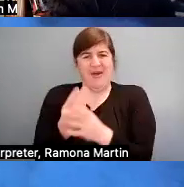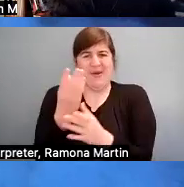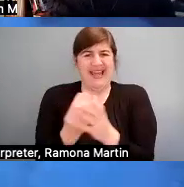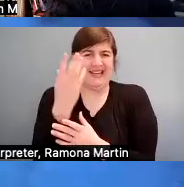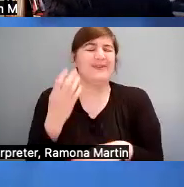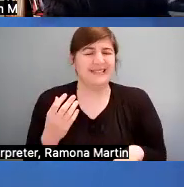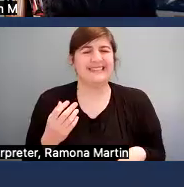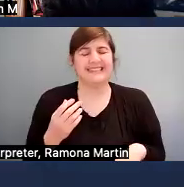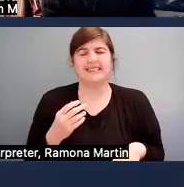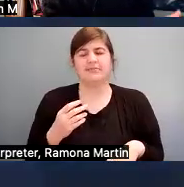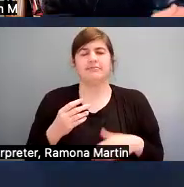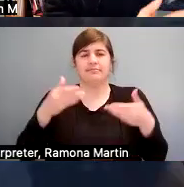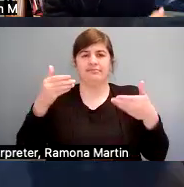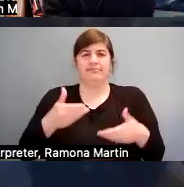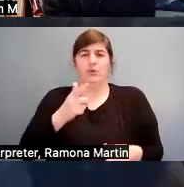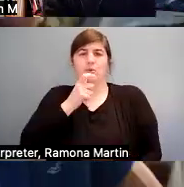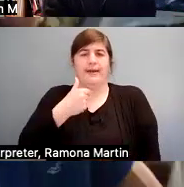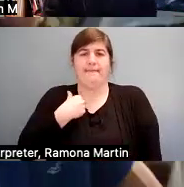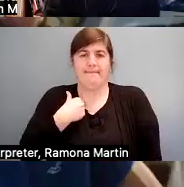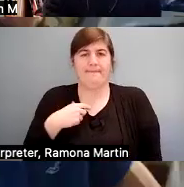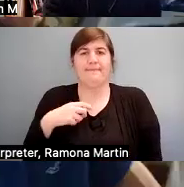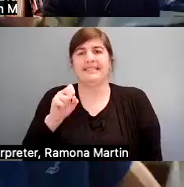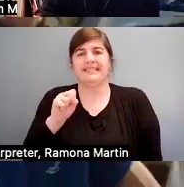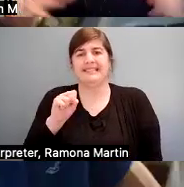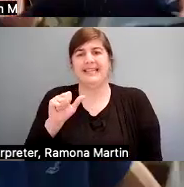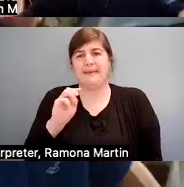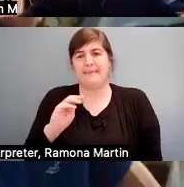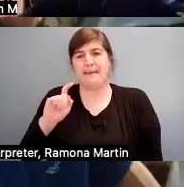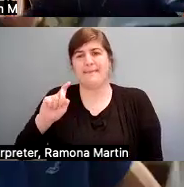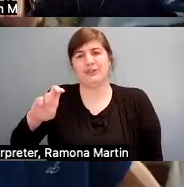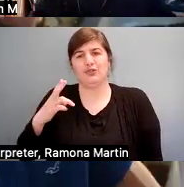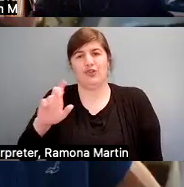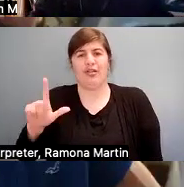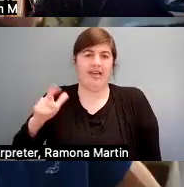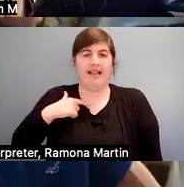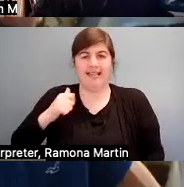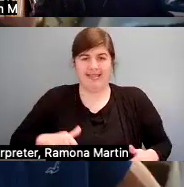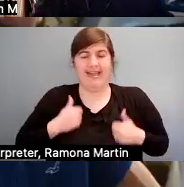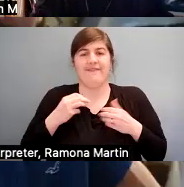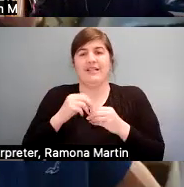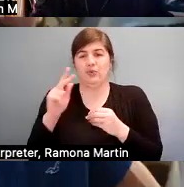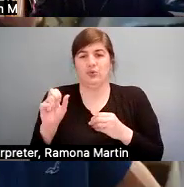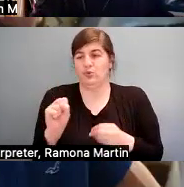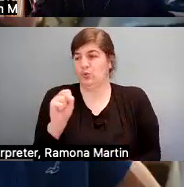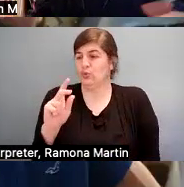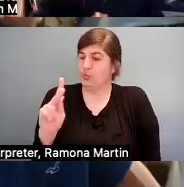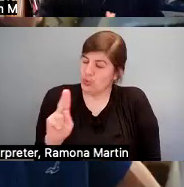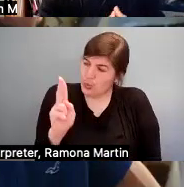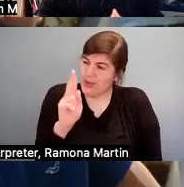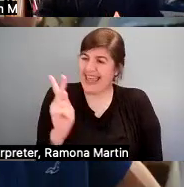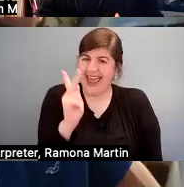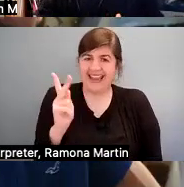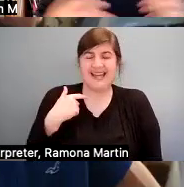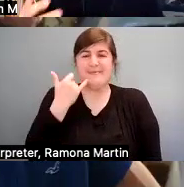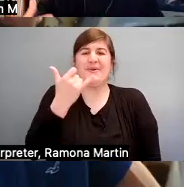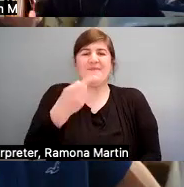an intro to myself. So, my name's Sam Mitchell. I'm based in the UK, so I'm calling you from England right now. So, I